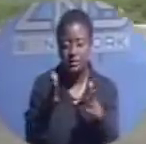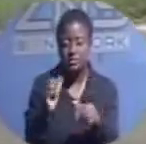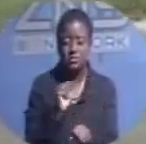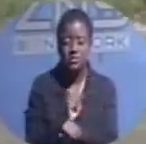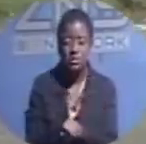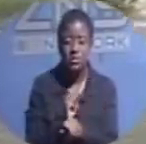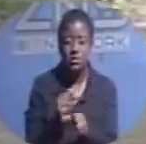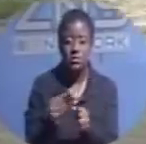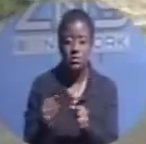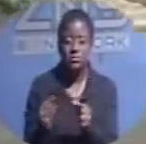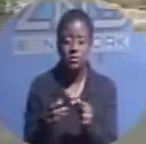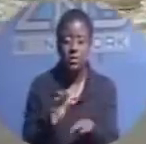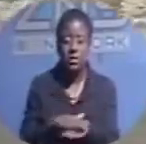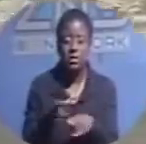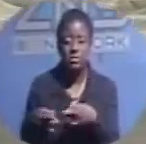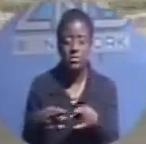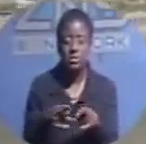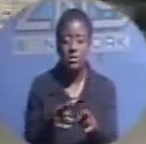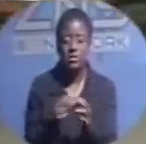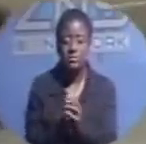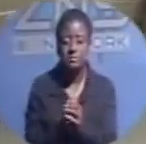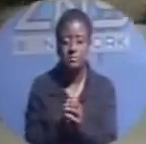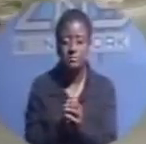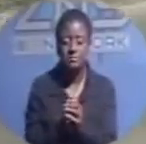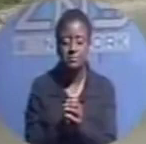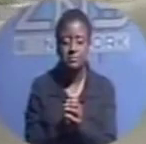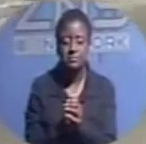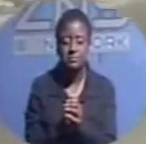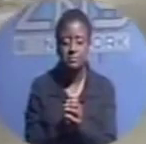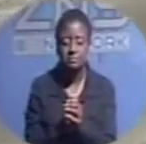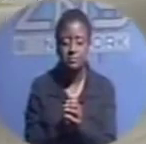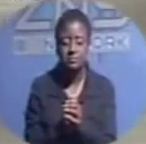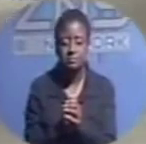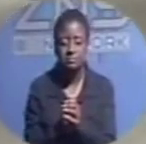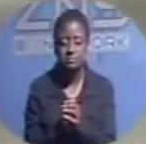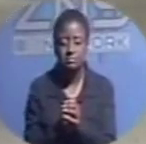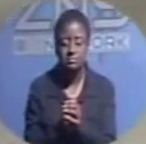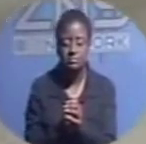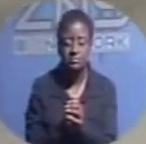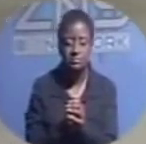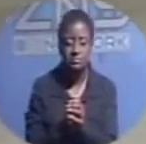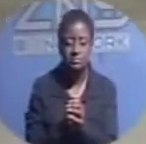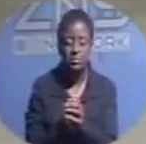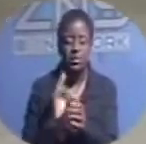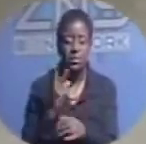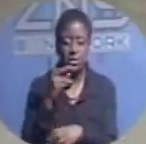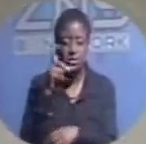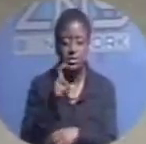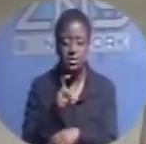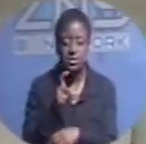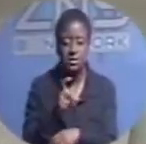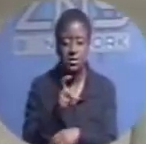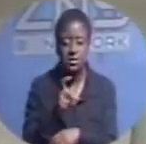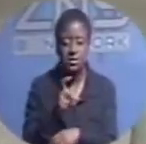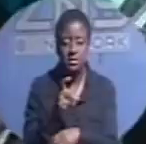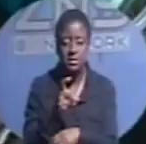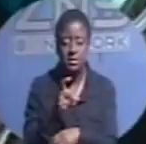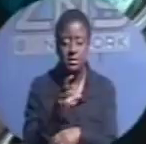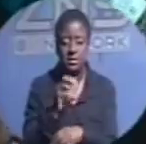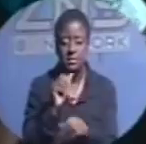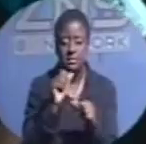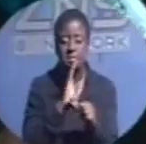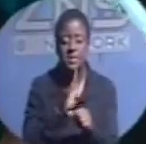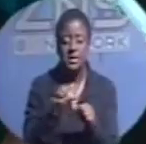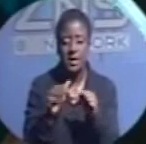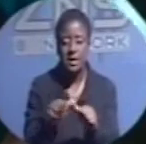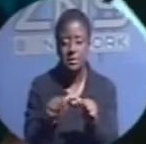corridors. The loan process did not impact the progress of the work. We should be in a position to deal with